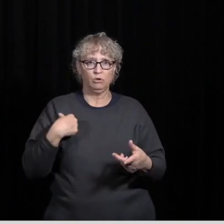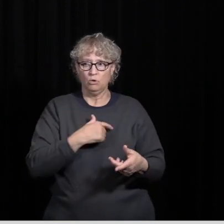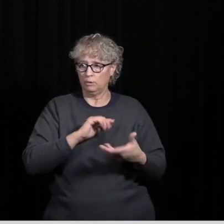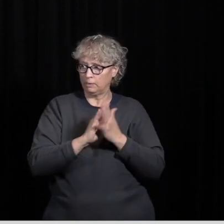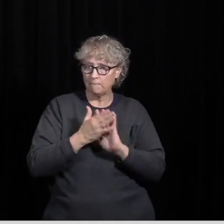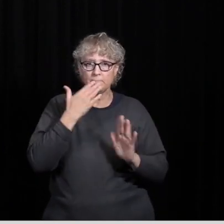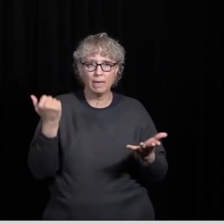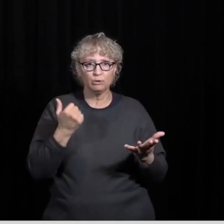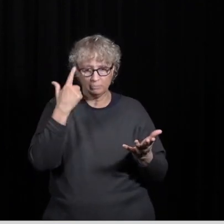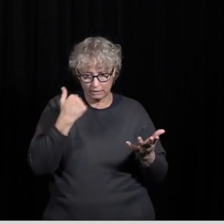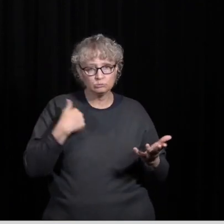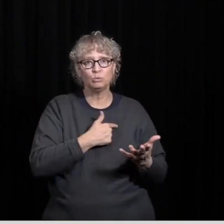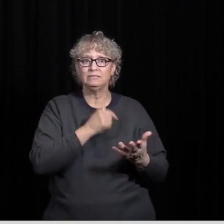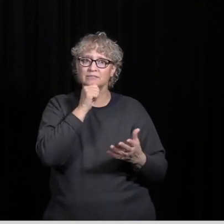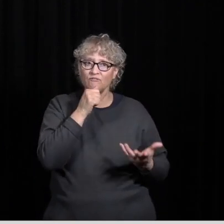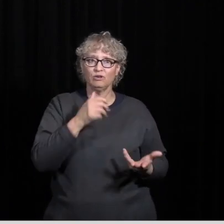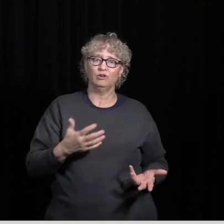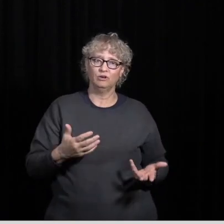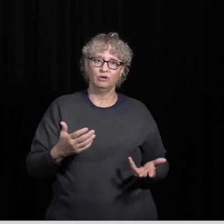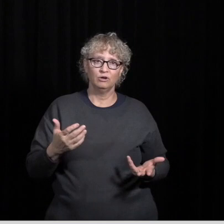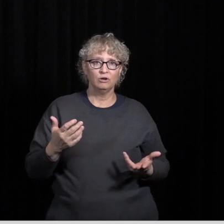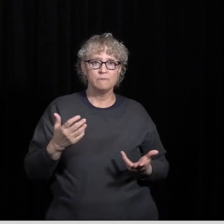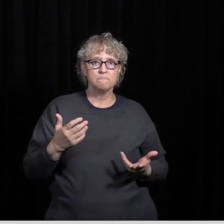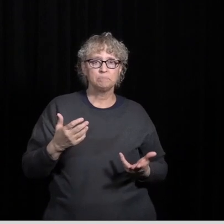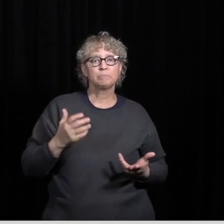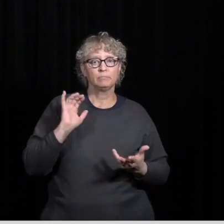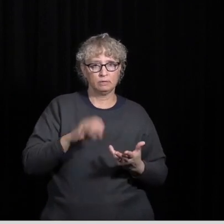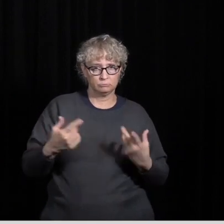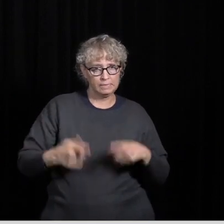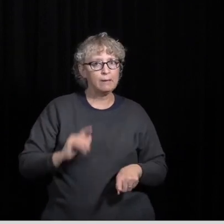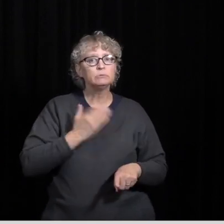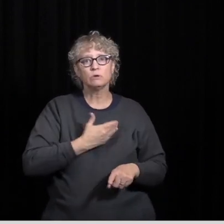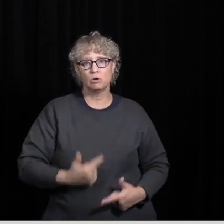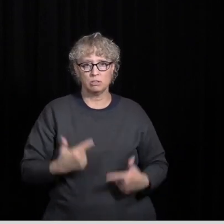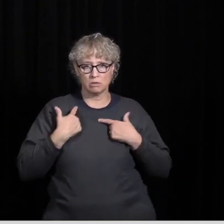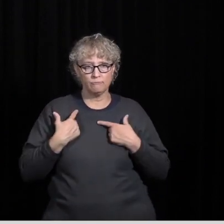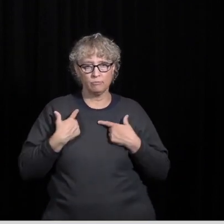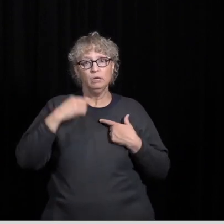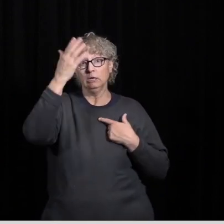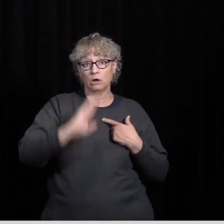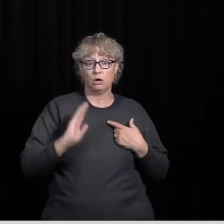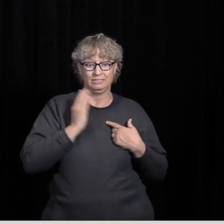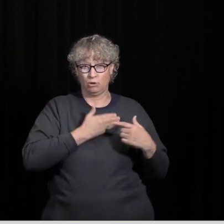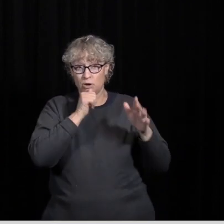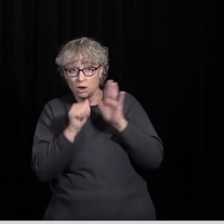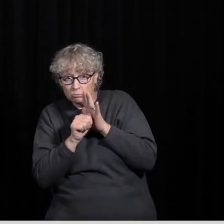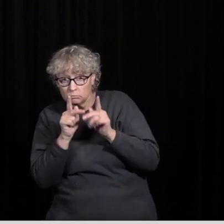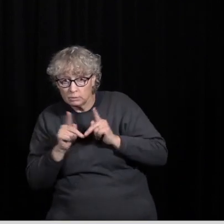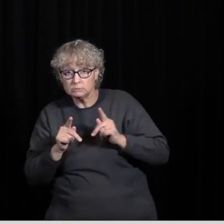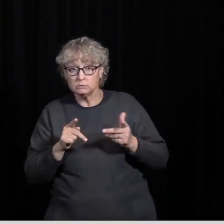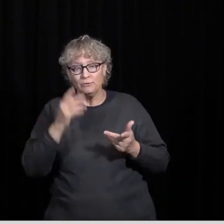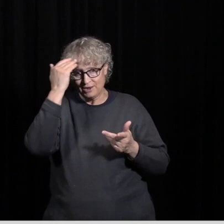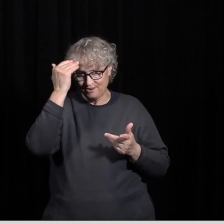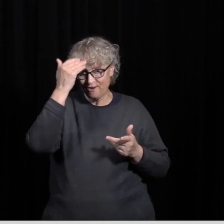get better because of the suffering that we go through. So this is what happens in our life, right? God is our refuge. And knowing